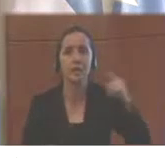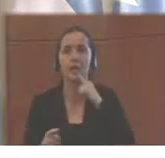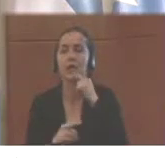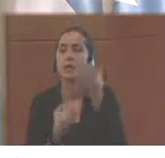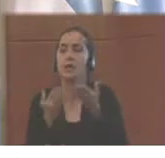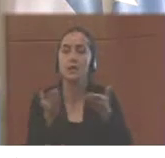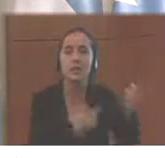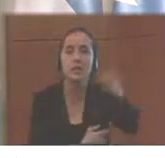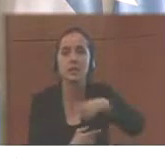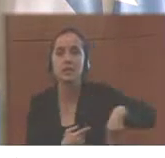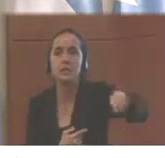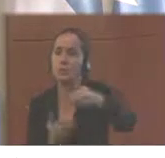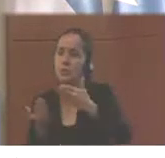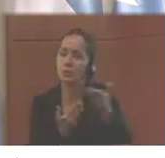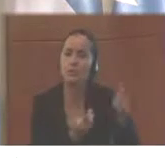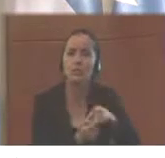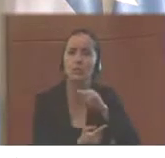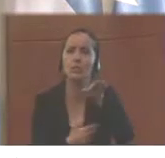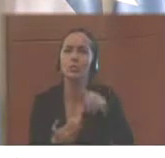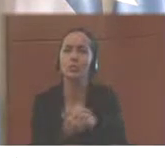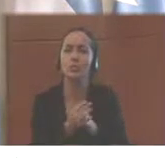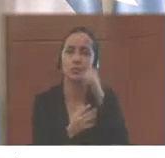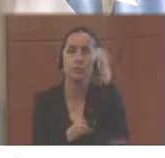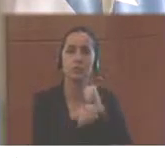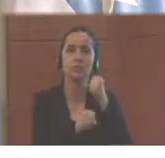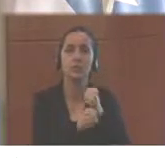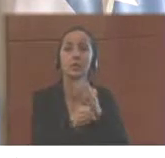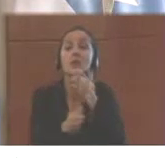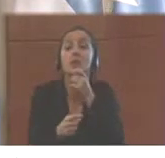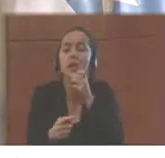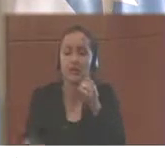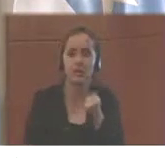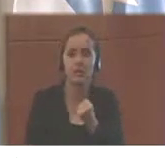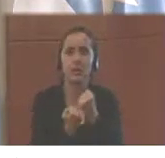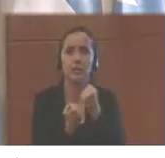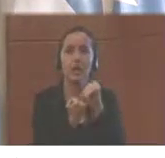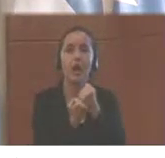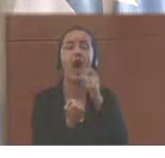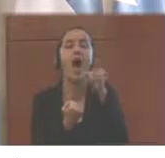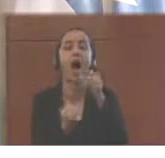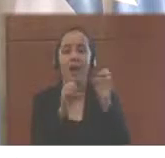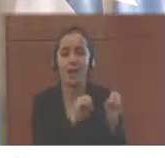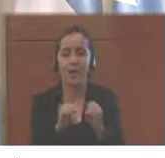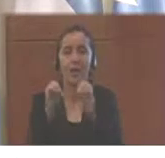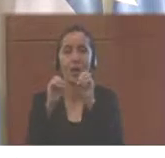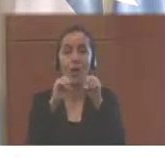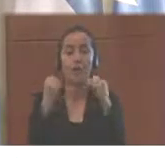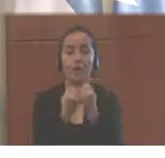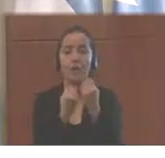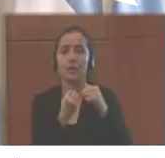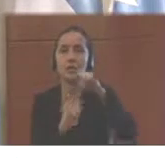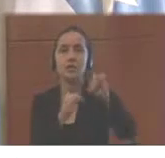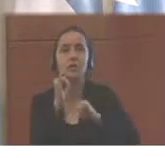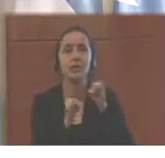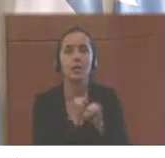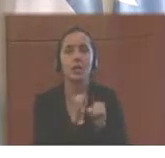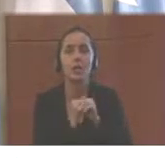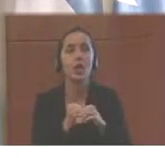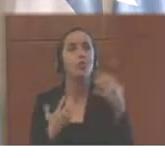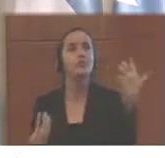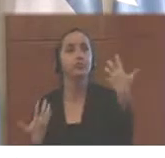mechanisms, regional, local, national, and work with international organizations to consolidate